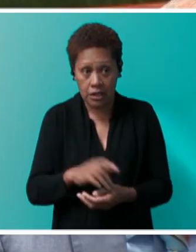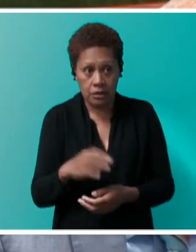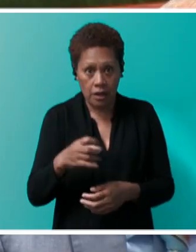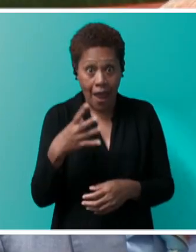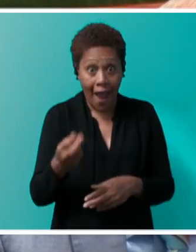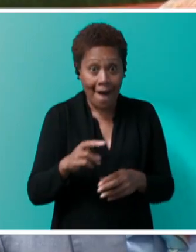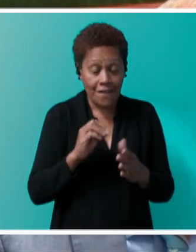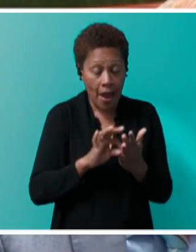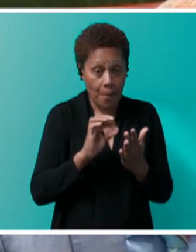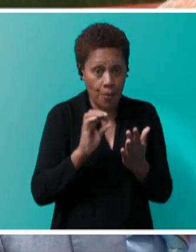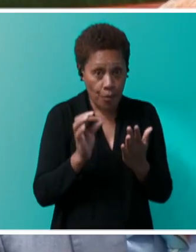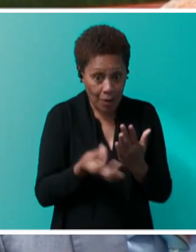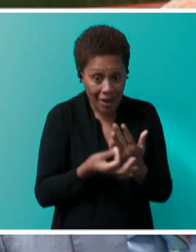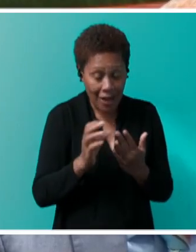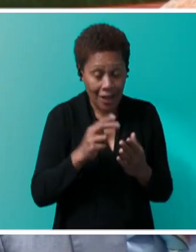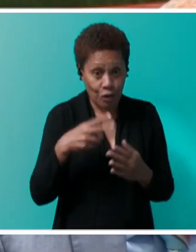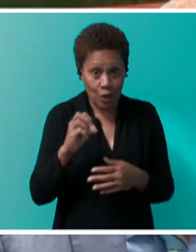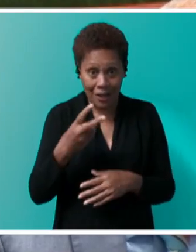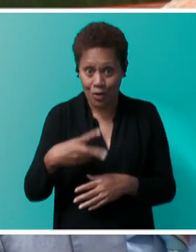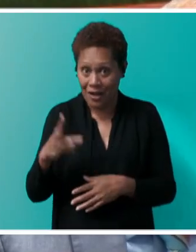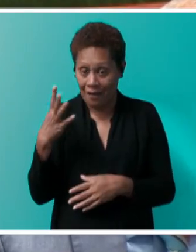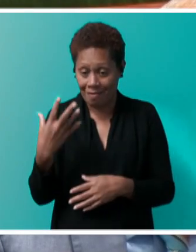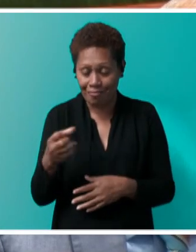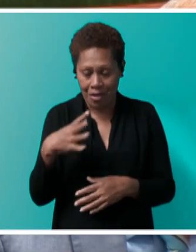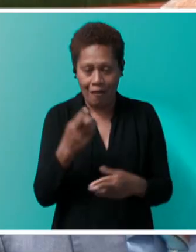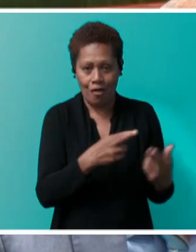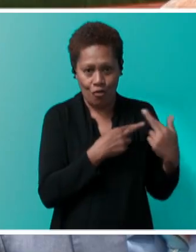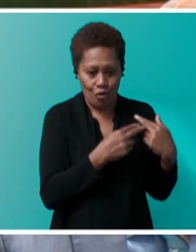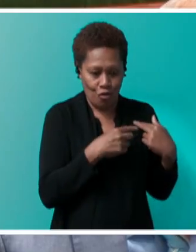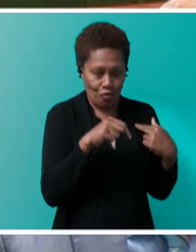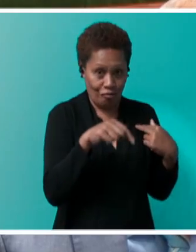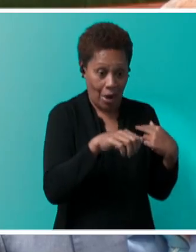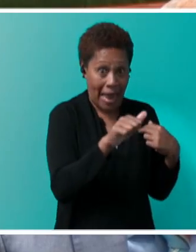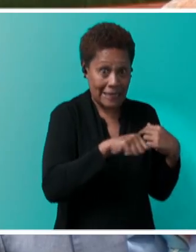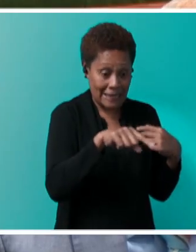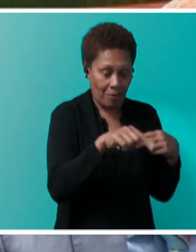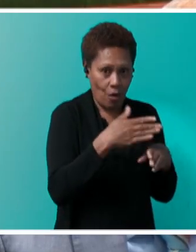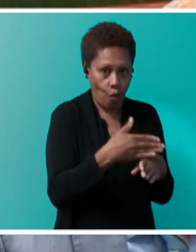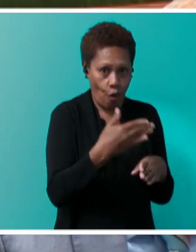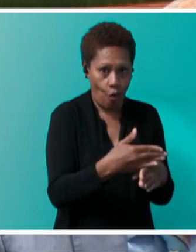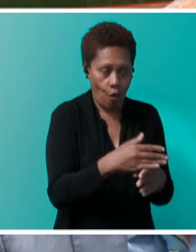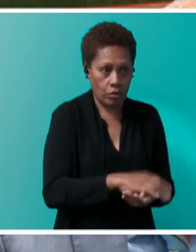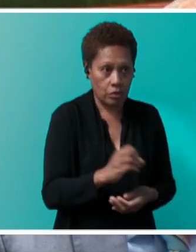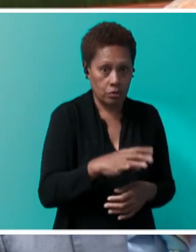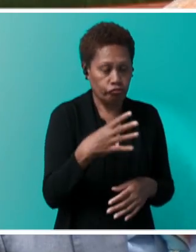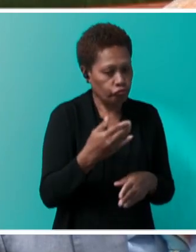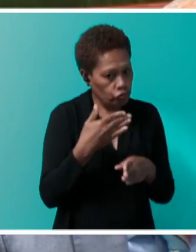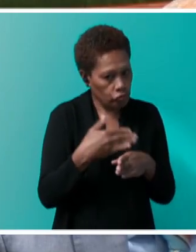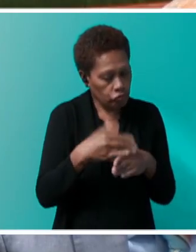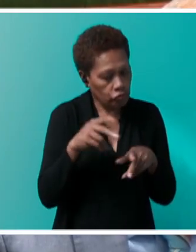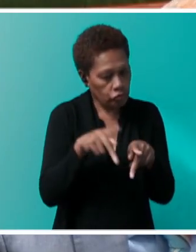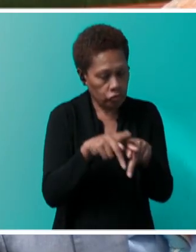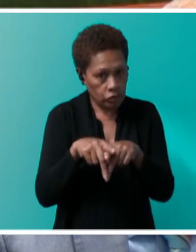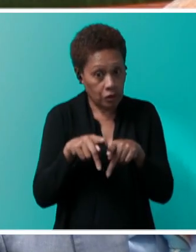February 2025 and will play a central role in shaping this work. The ministry will work with a wide range of stakeholders,